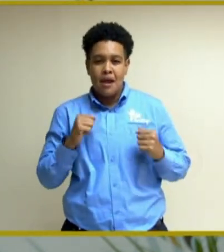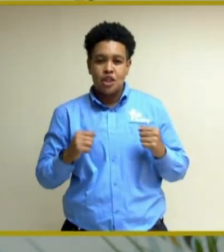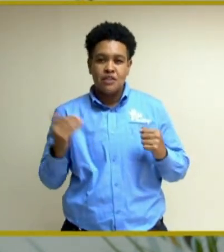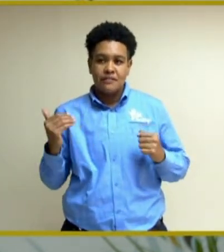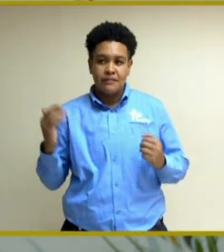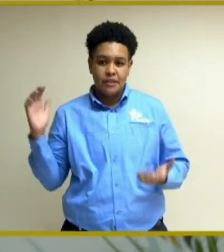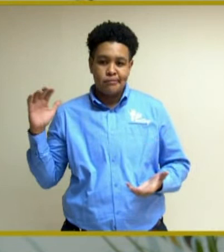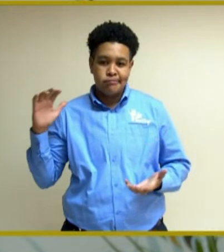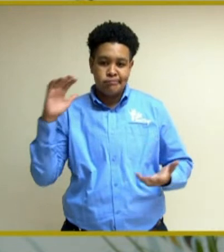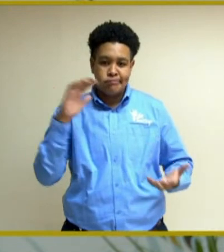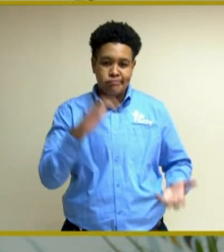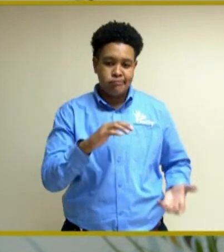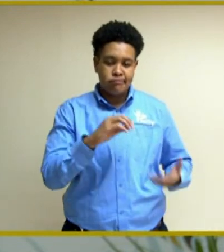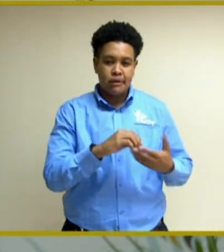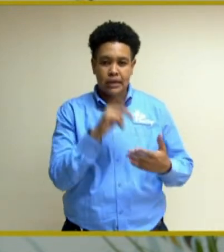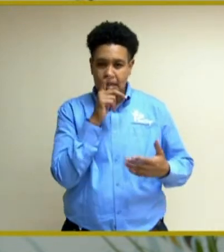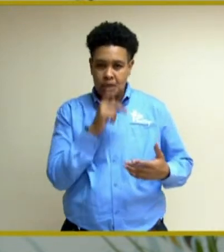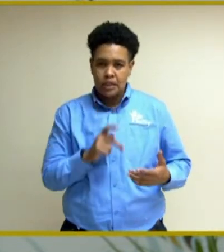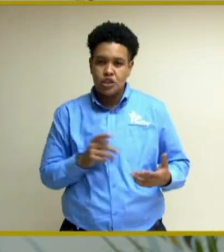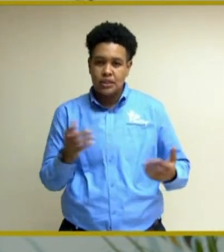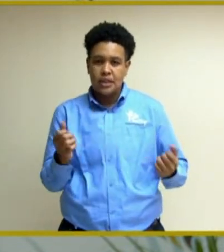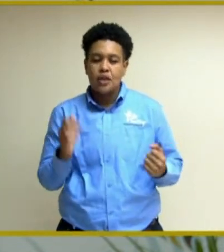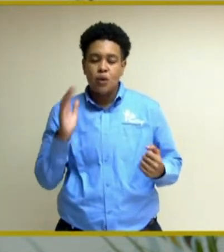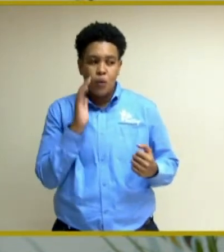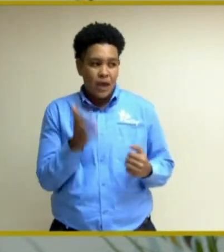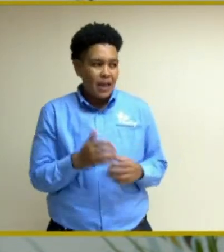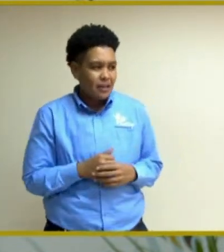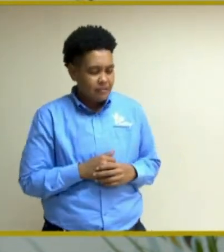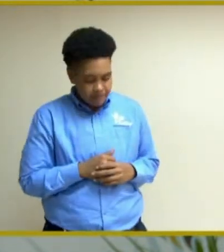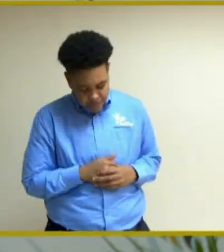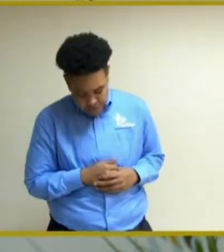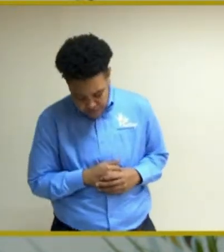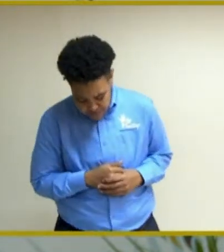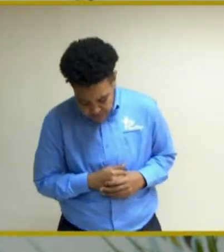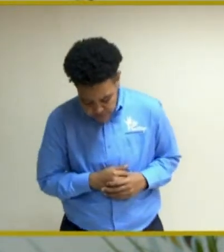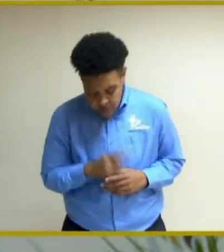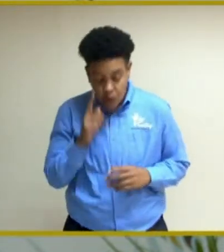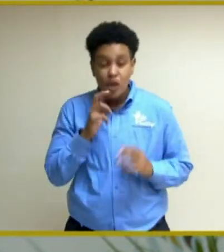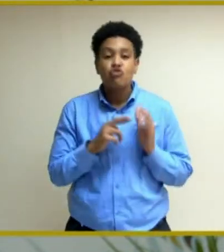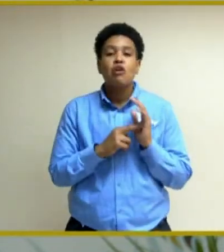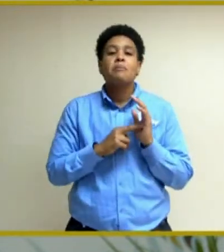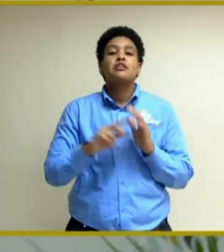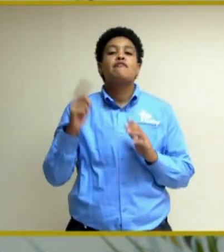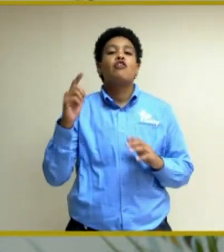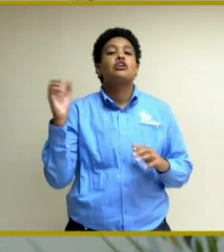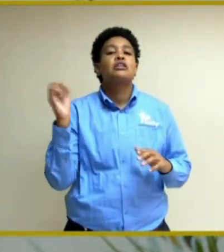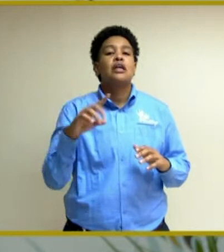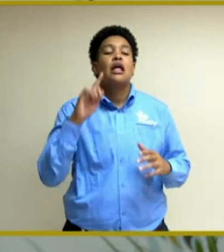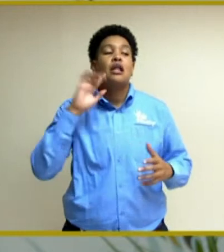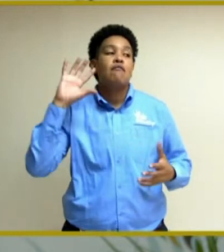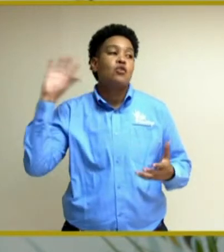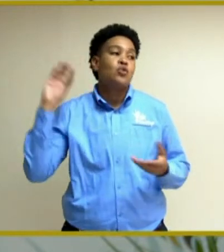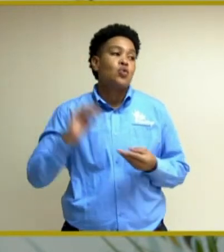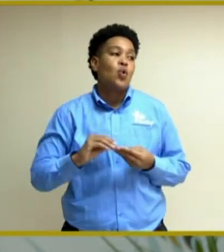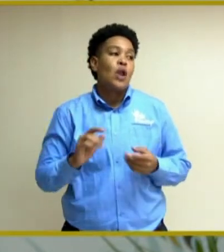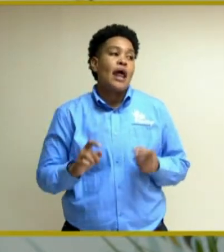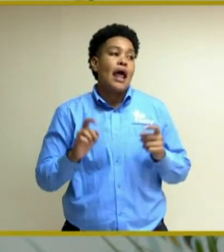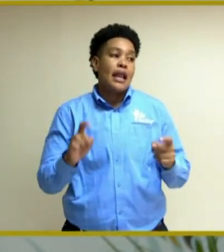15th in Kingston, and this will represent the first installment of a total allocated